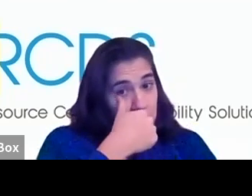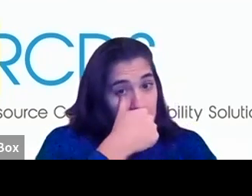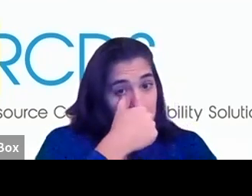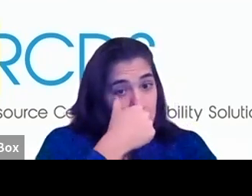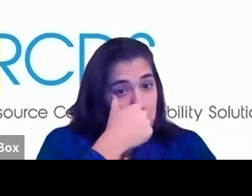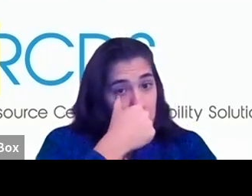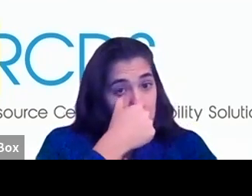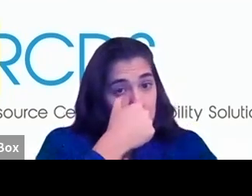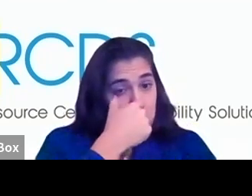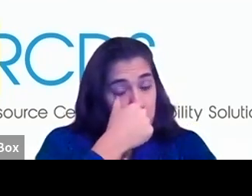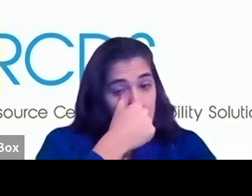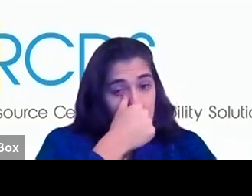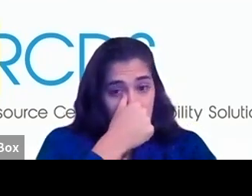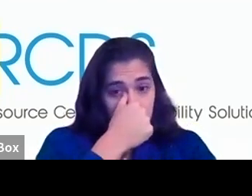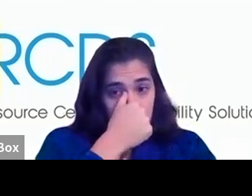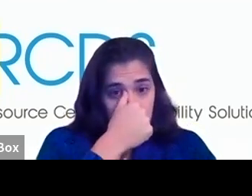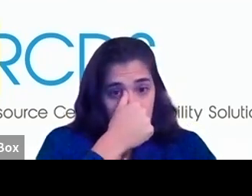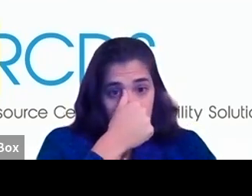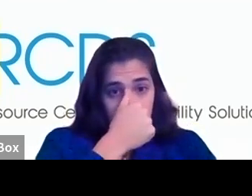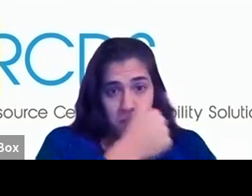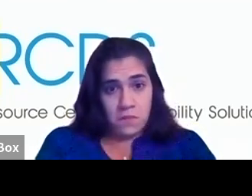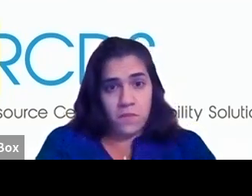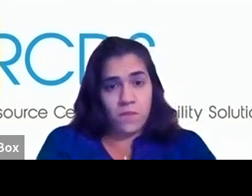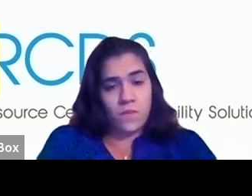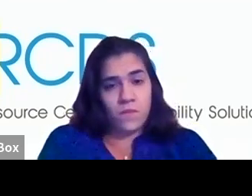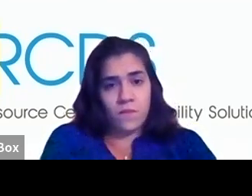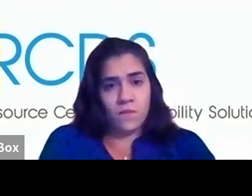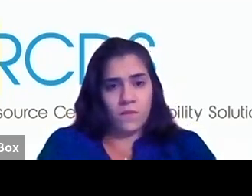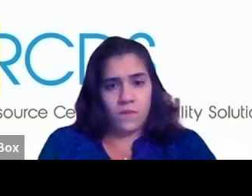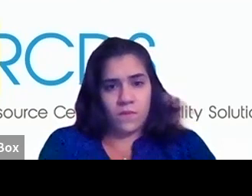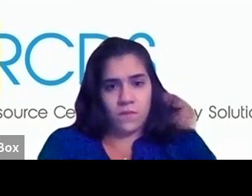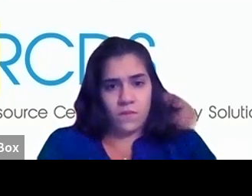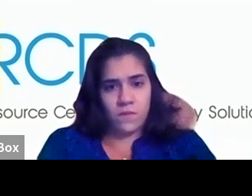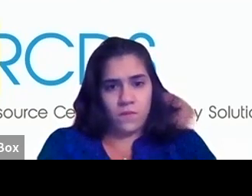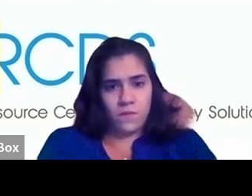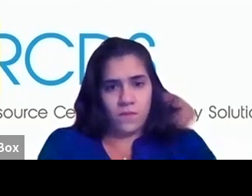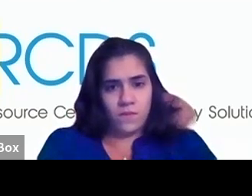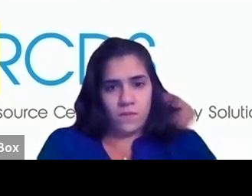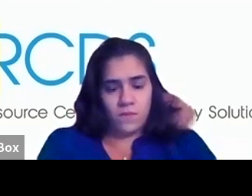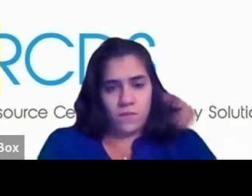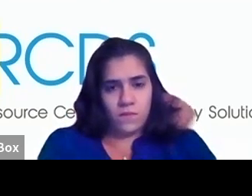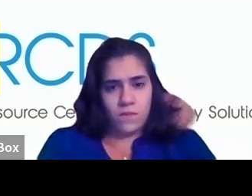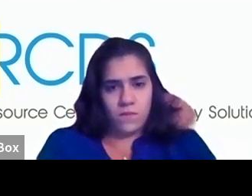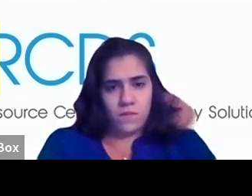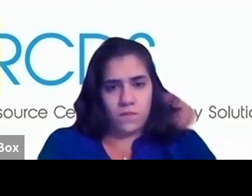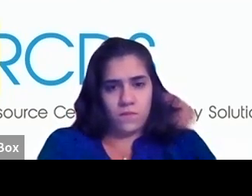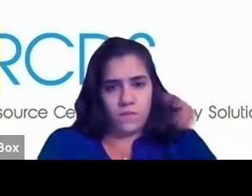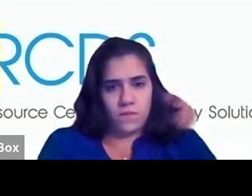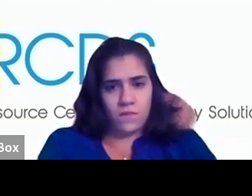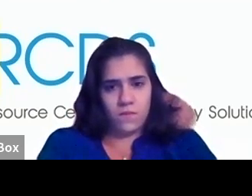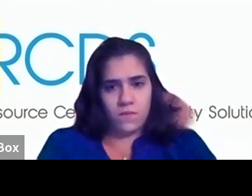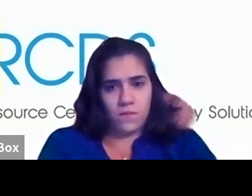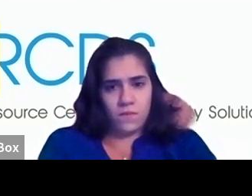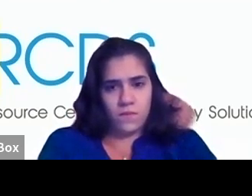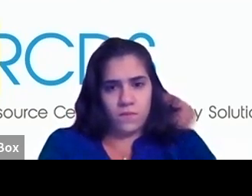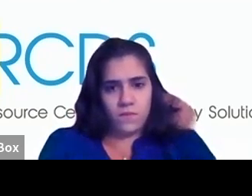to have a conversation about what is offered, how it is offered, how it meets each person's needs based on their disability